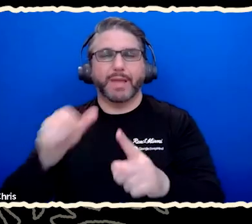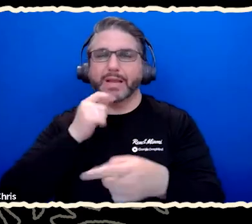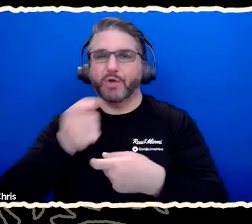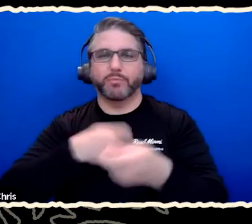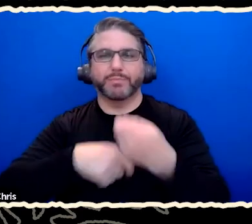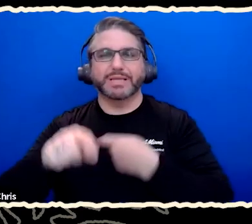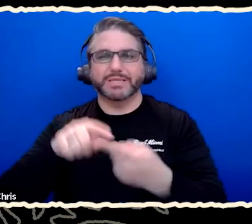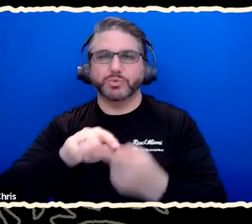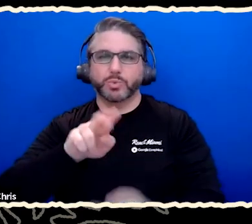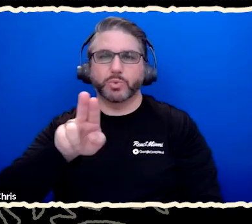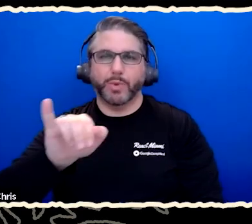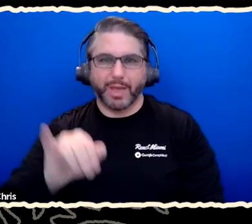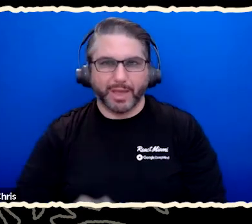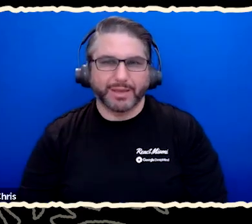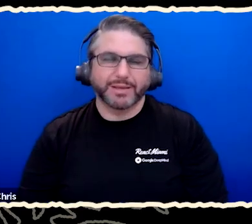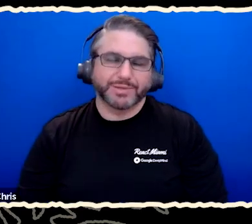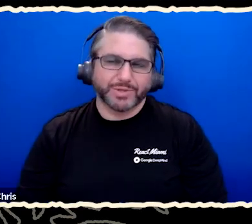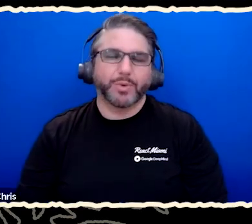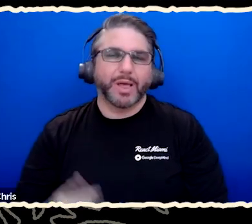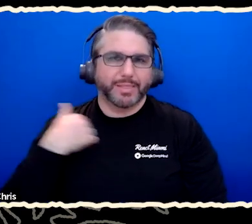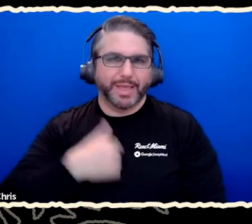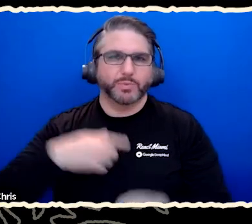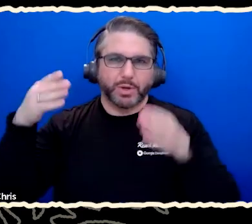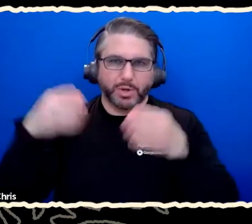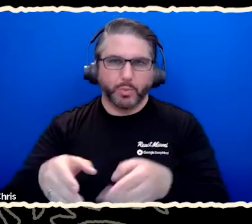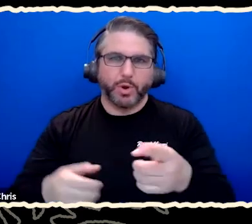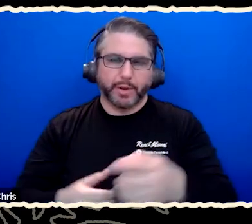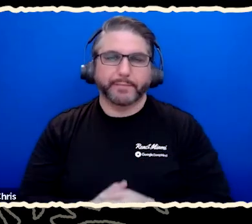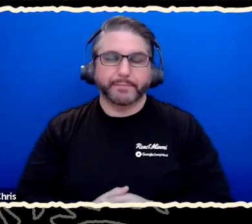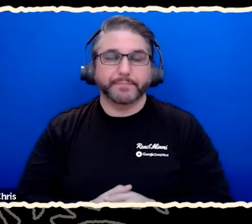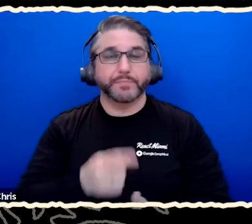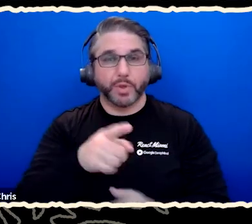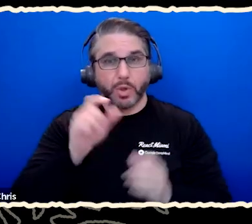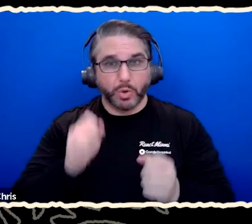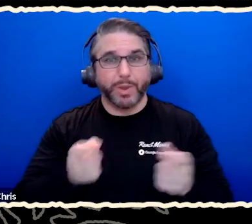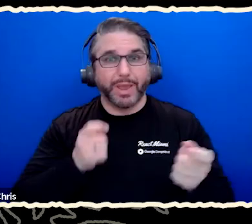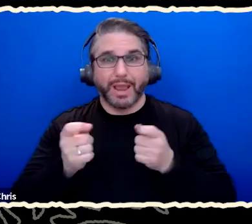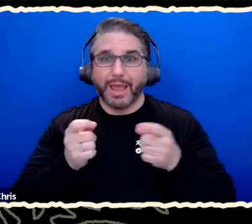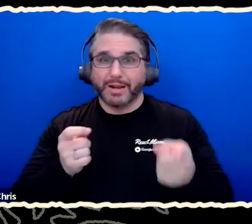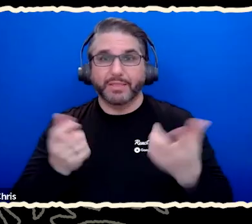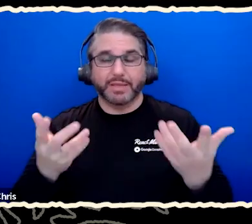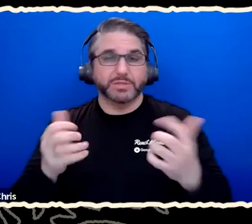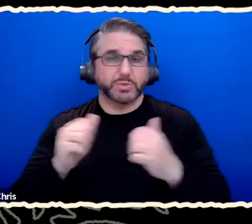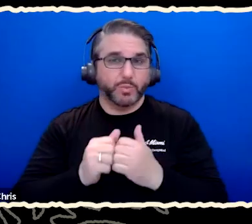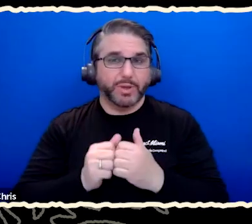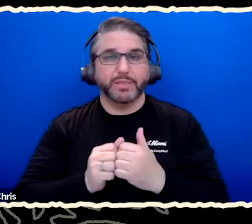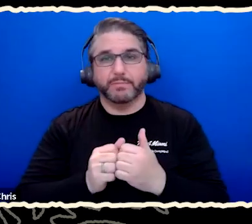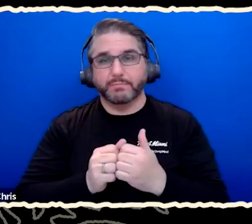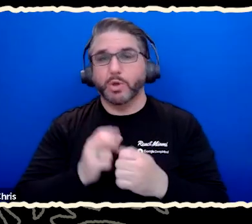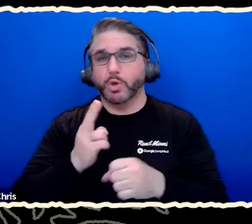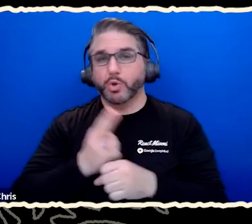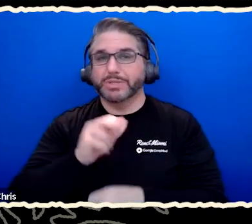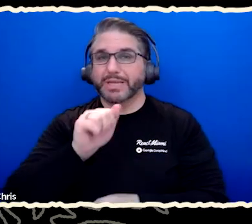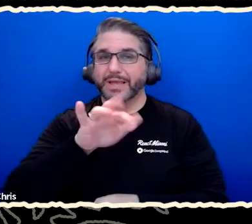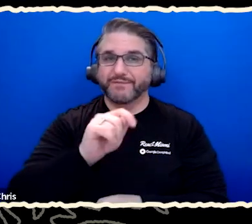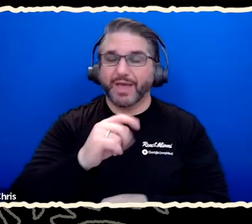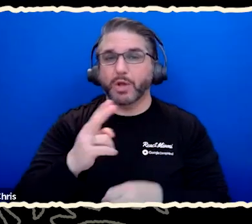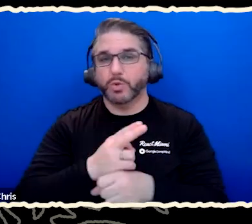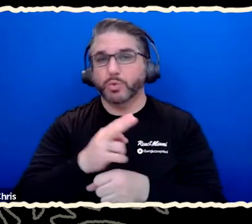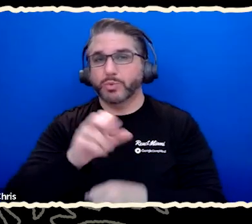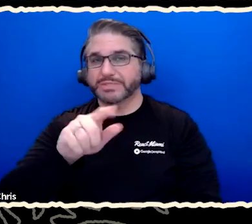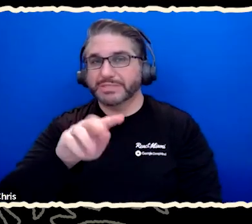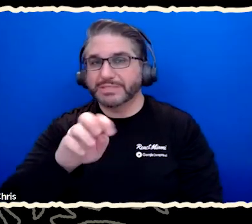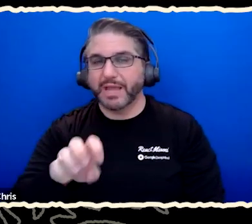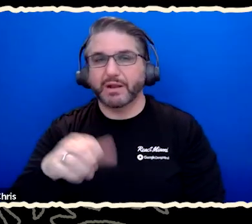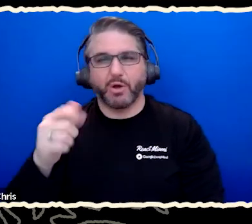UI. Yeah, so this is what we're going to work on. And you can handle this with use effect, use state, add a bunch of that, lots